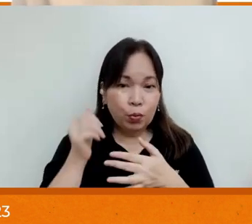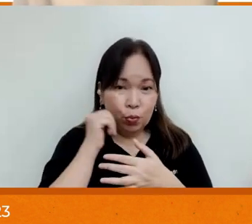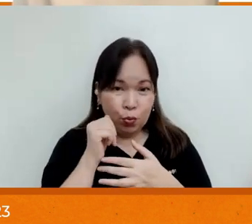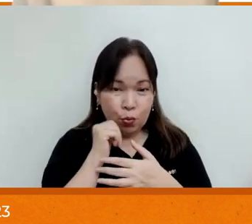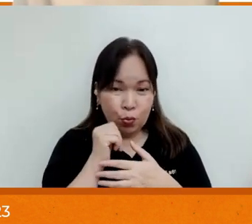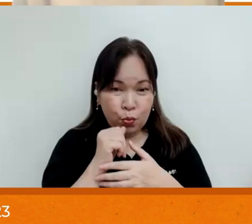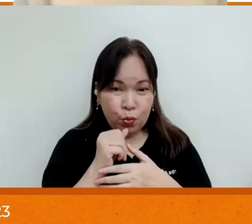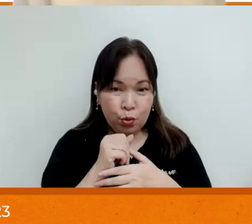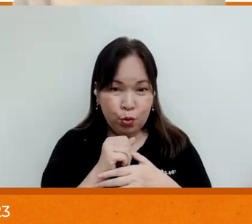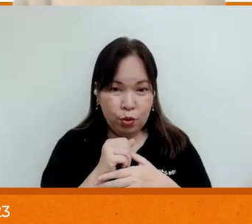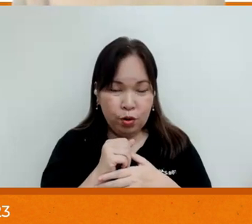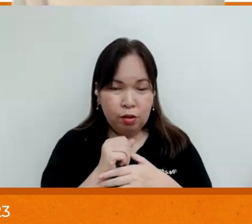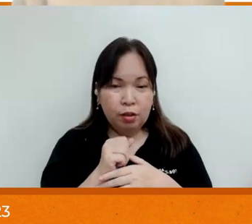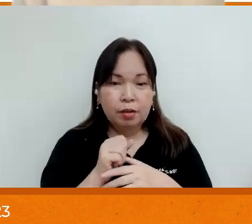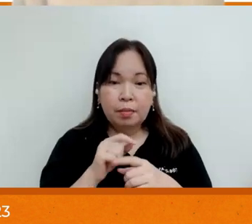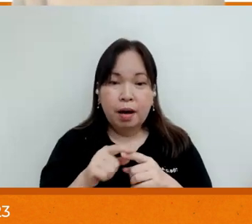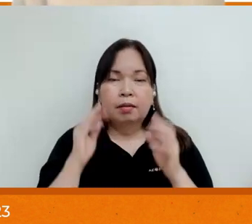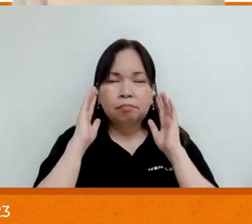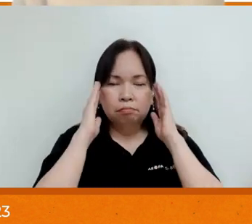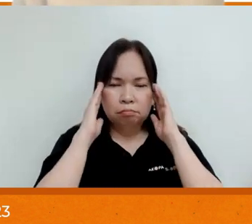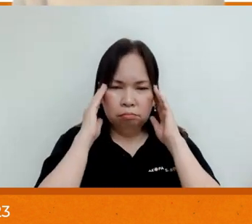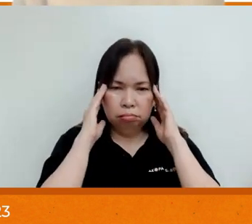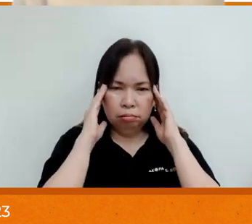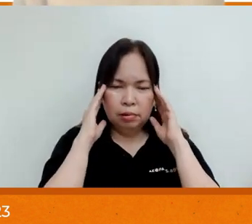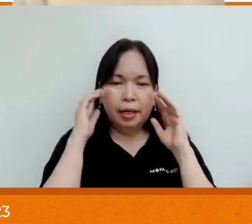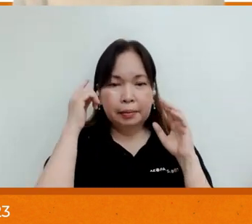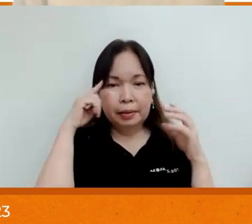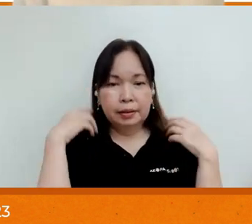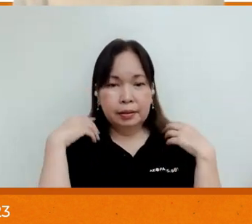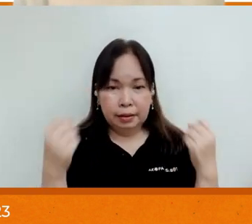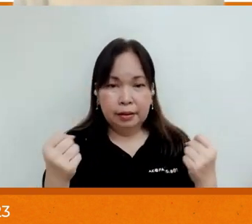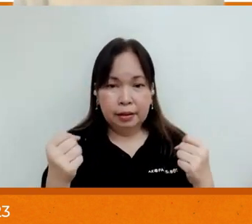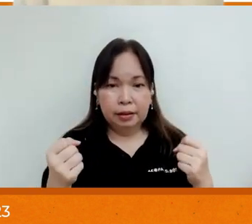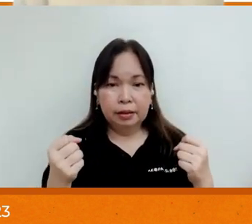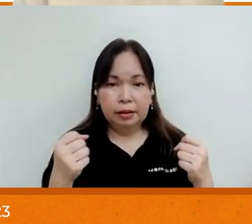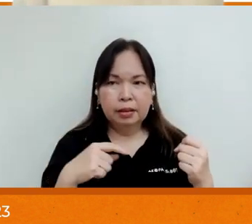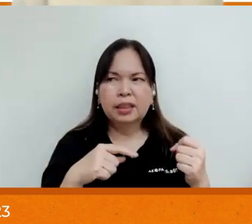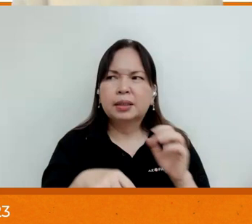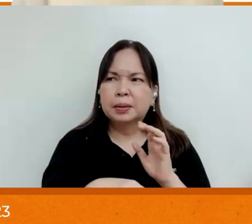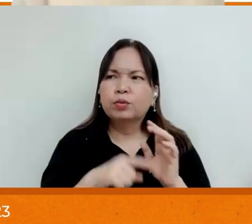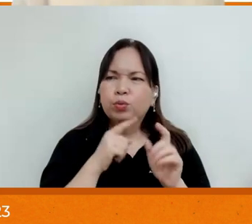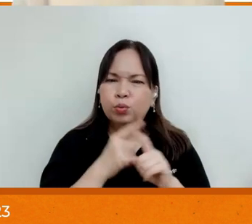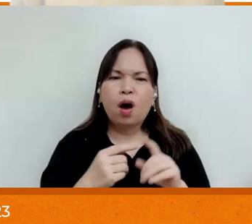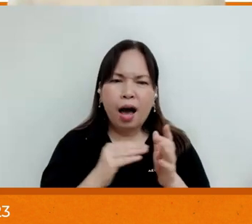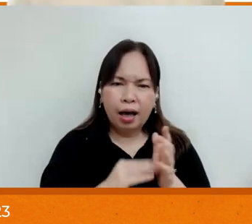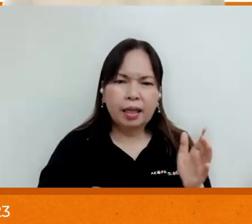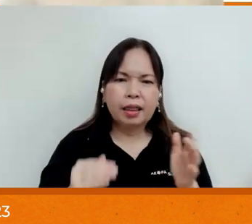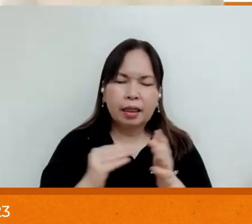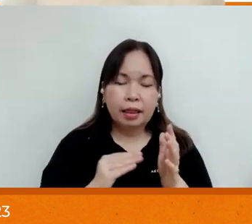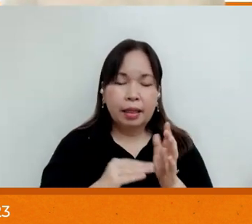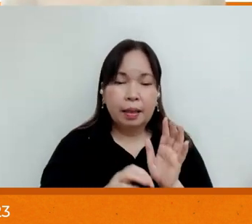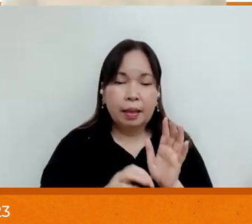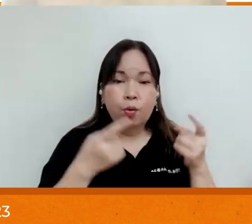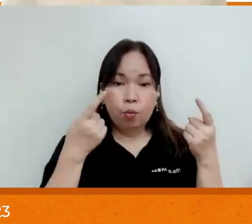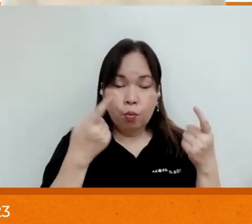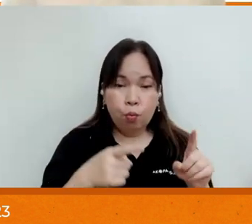But again, anxiety, mental health problems are usually chronic. So if you've had one experience of it,